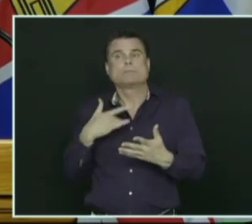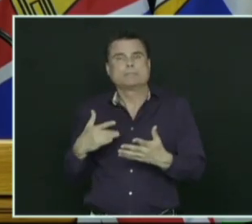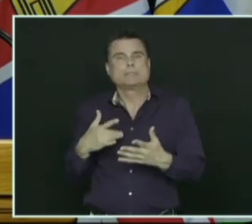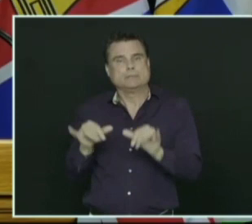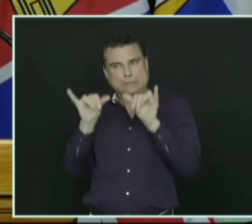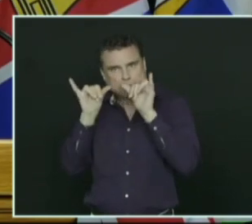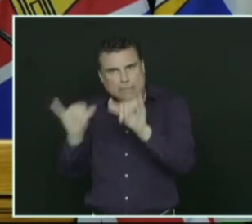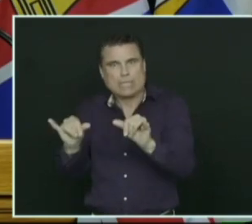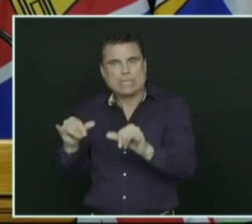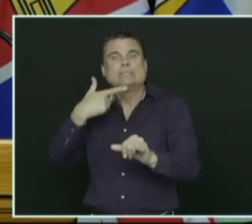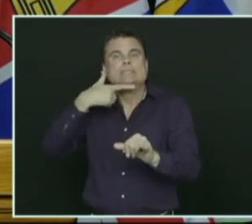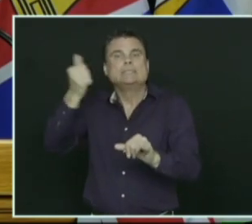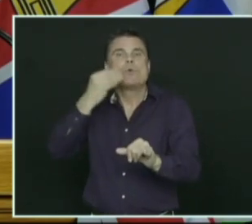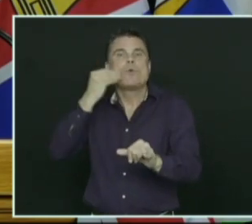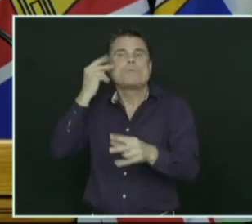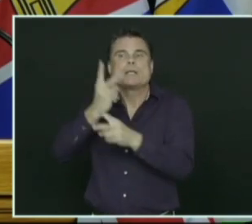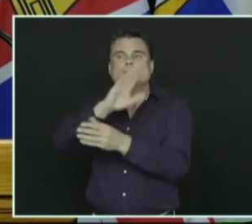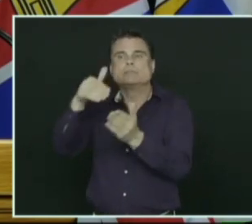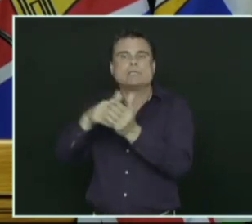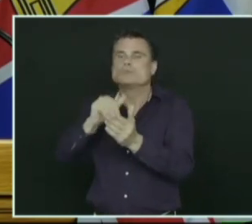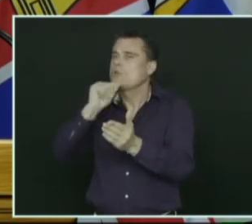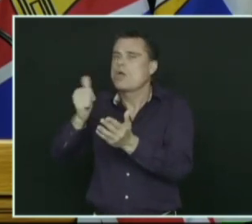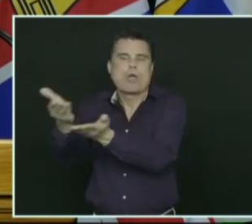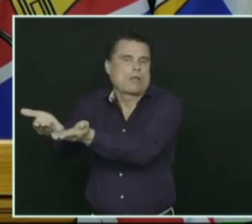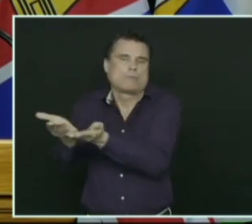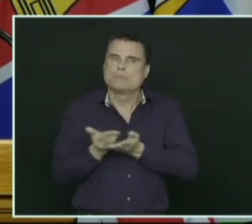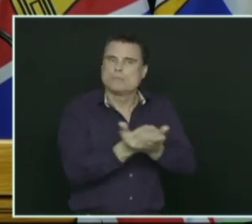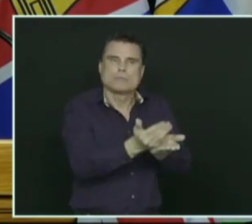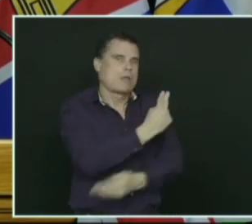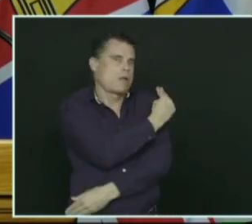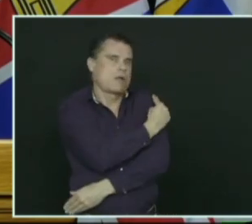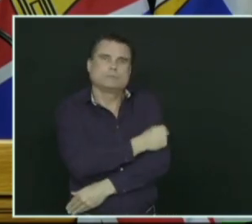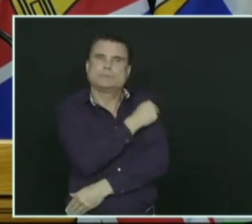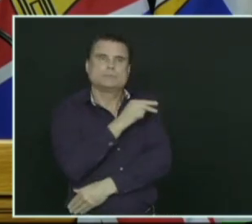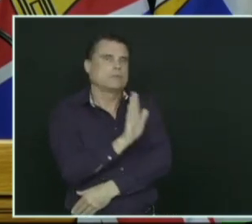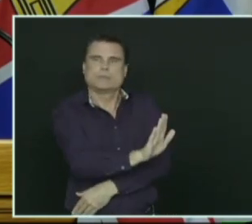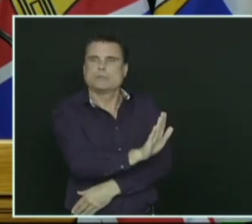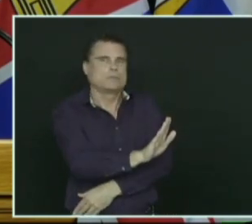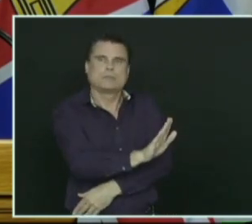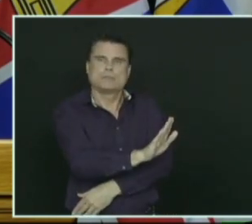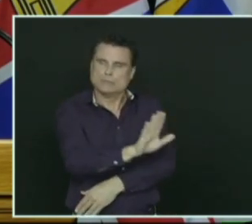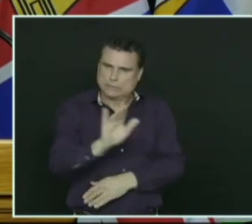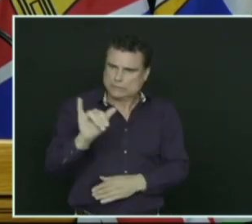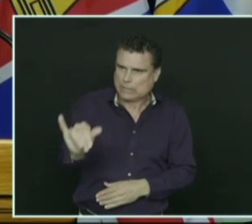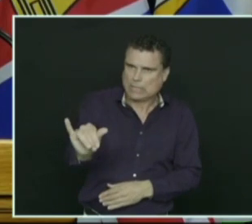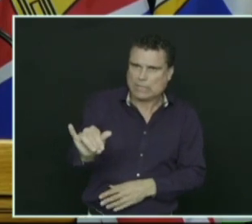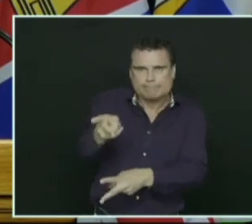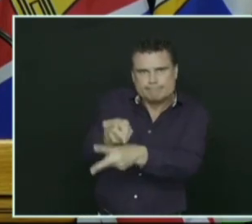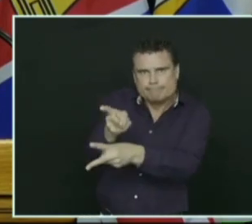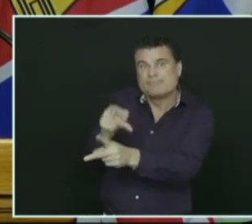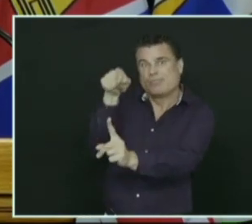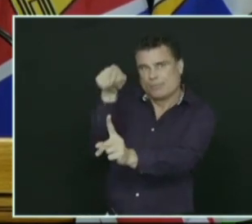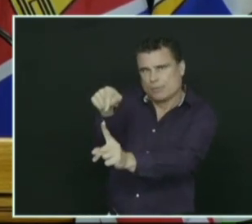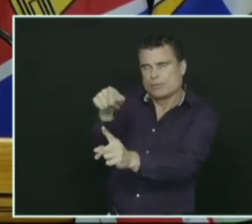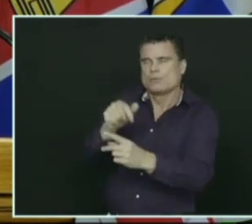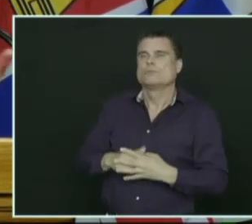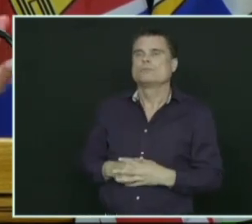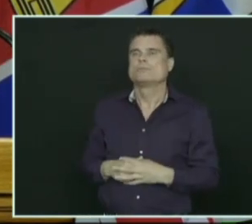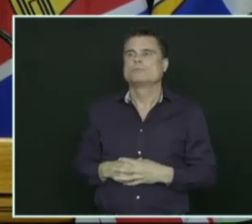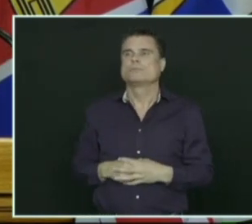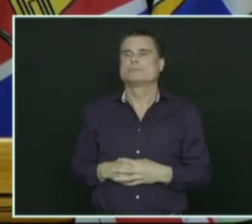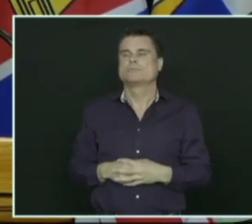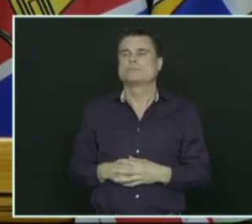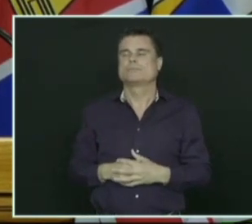So a couple of things. As you're aware, one of our first outbreaks was the Lynn Valley Care Centre, and it was one of the